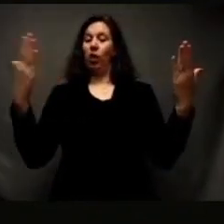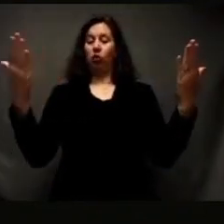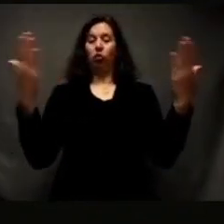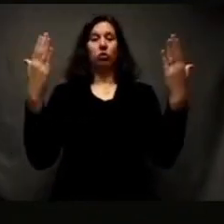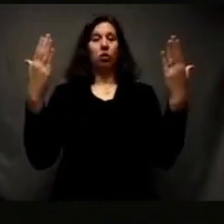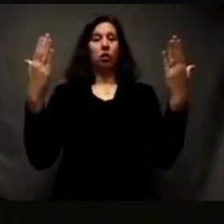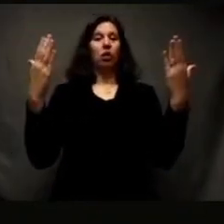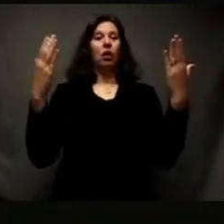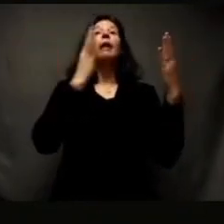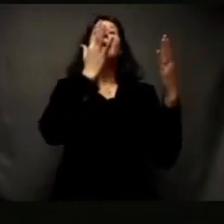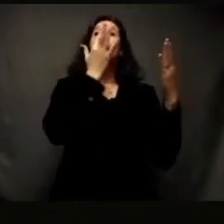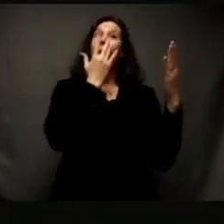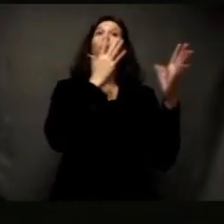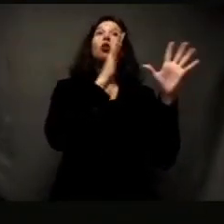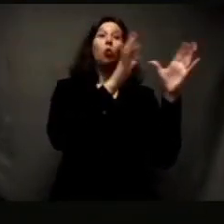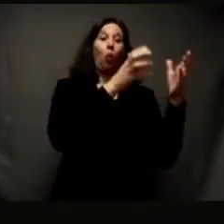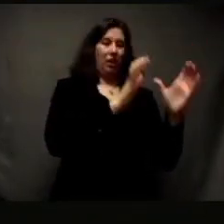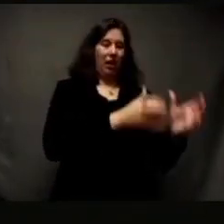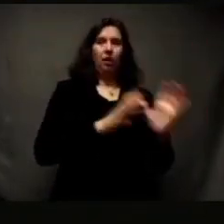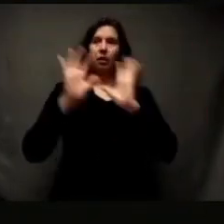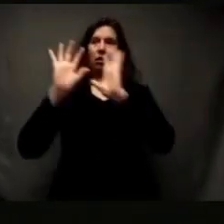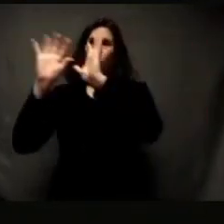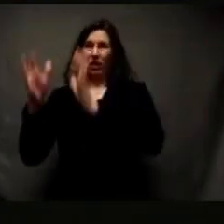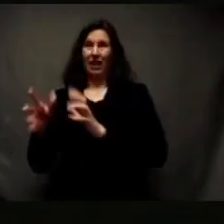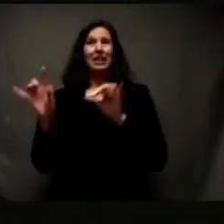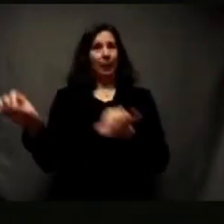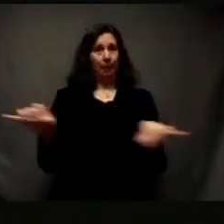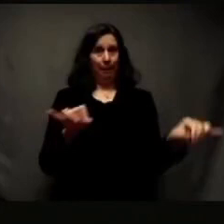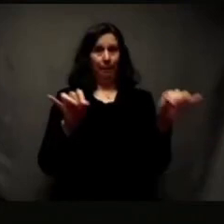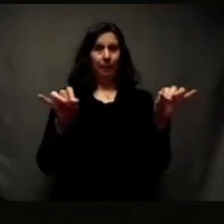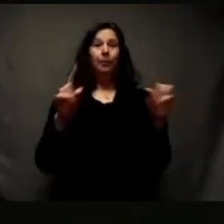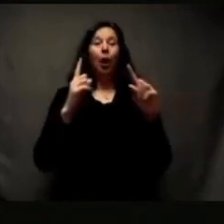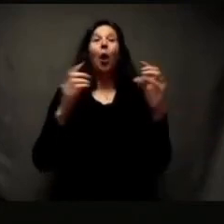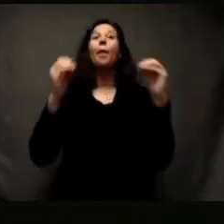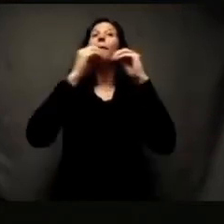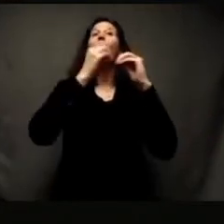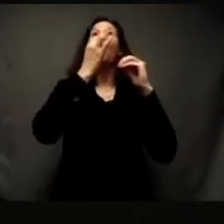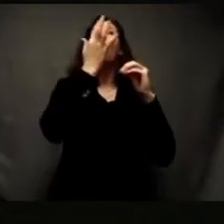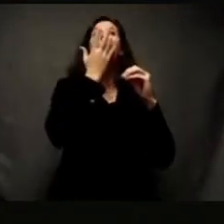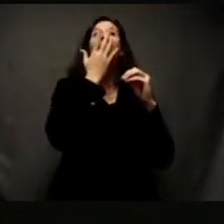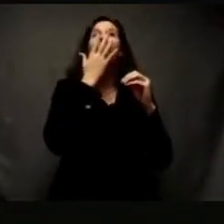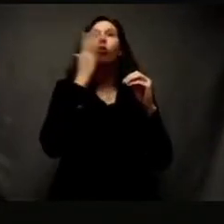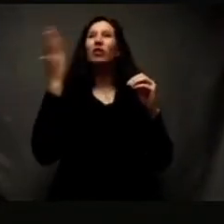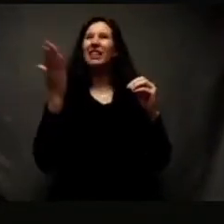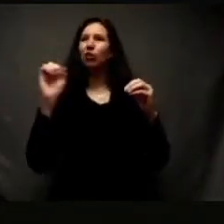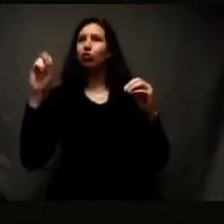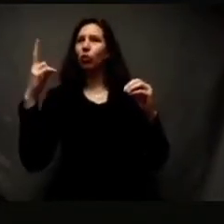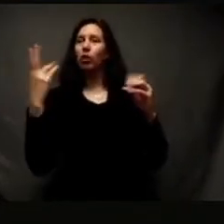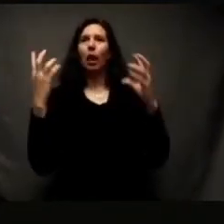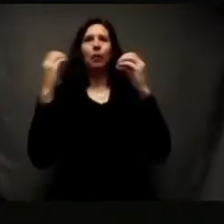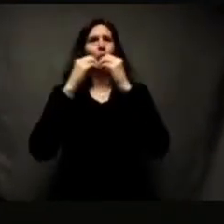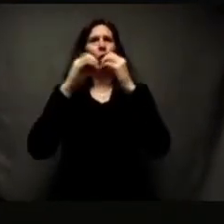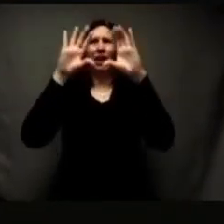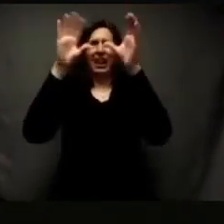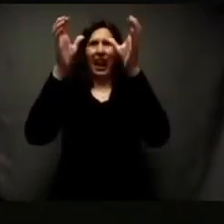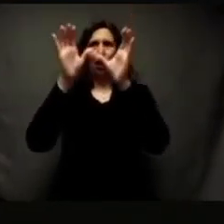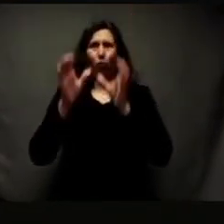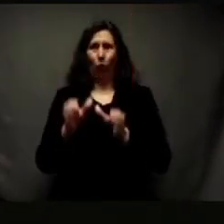blocks by colors, but I'm actually seeing a lot more colors and a lot more categories on Scratch